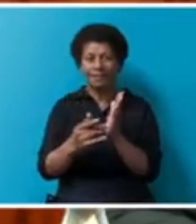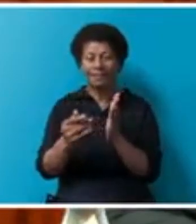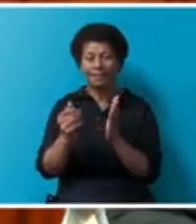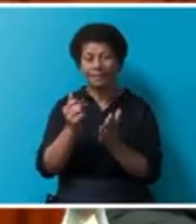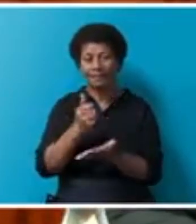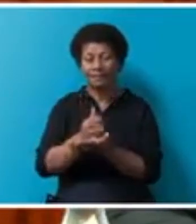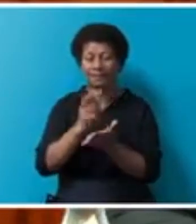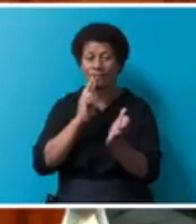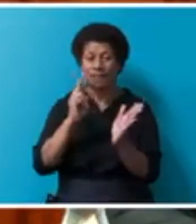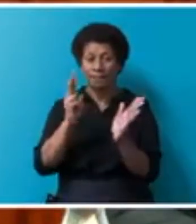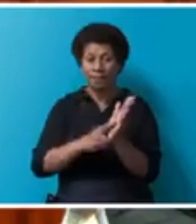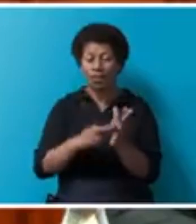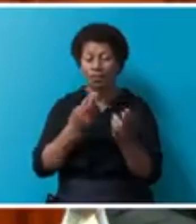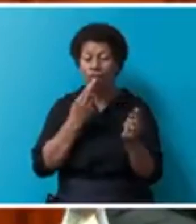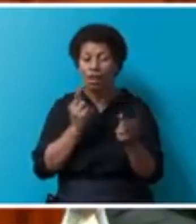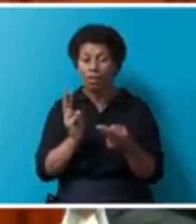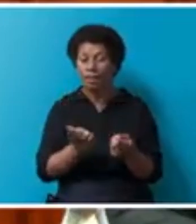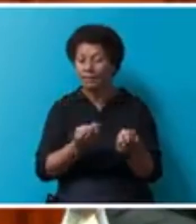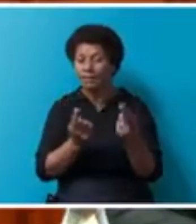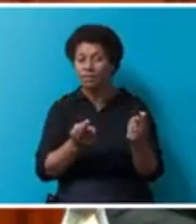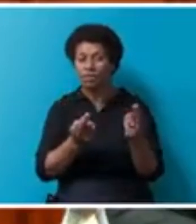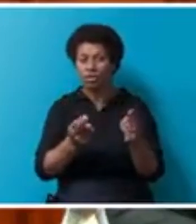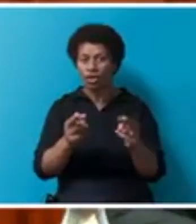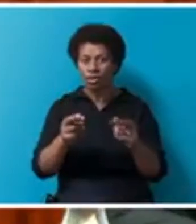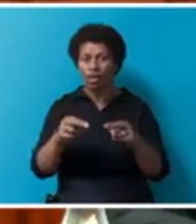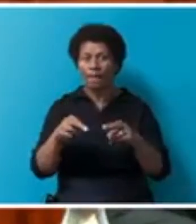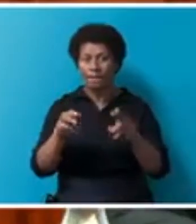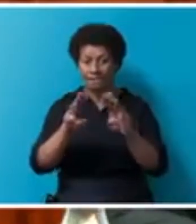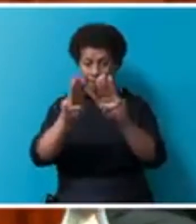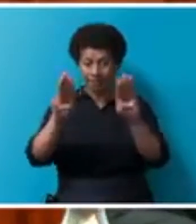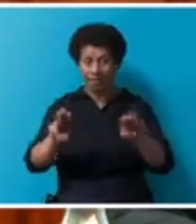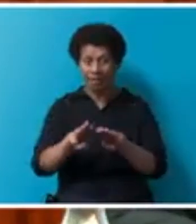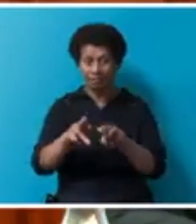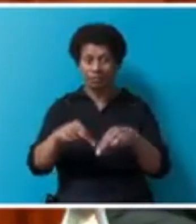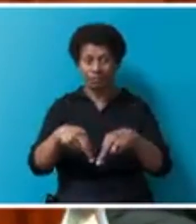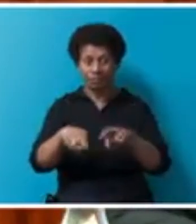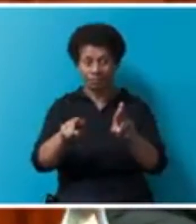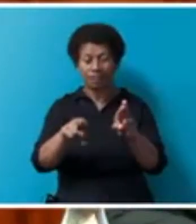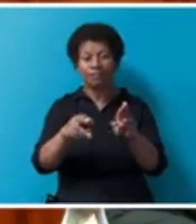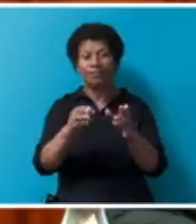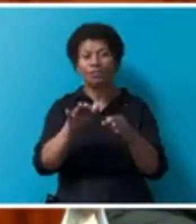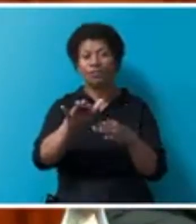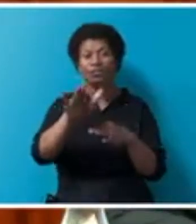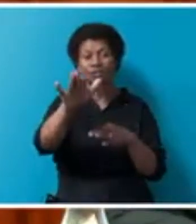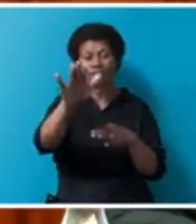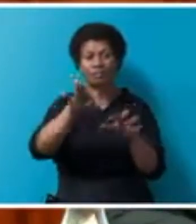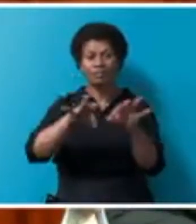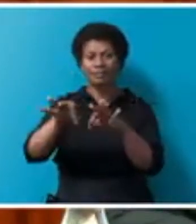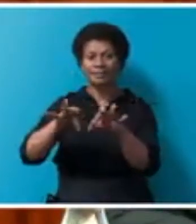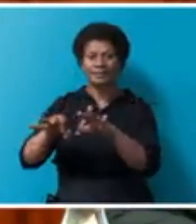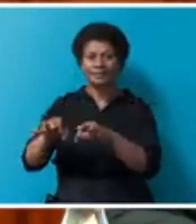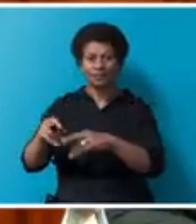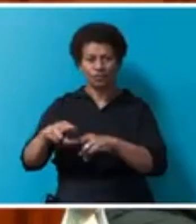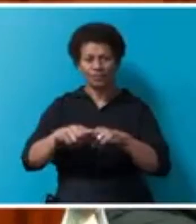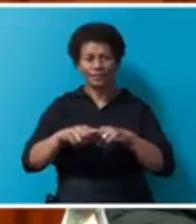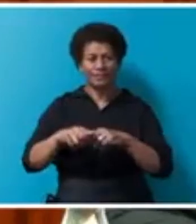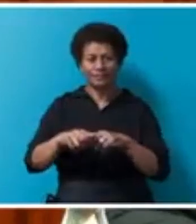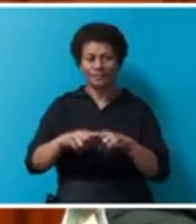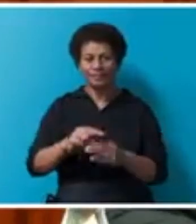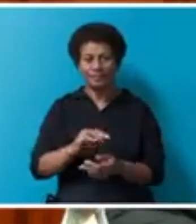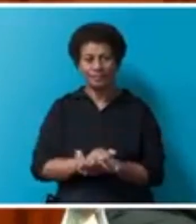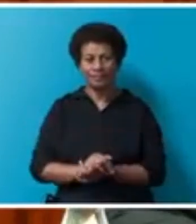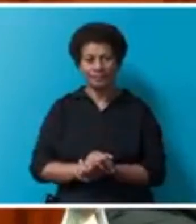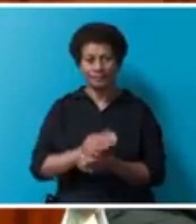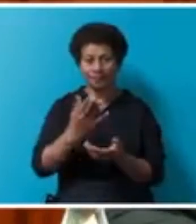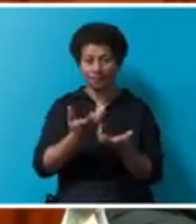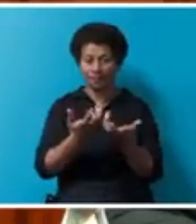outlining recommendations and a roadmap for the digitalization of the land title and deed information and processes in Fiji. This is divided